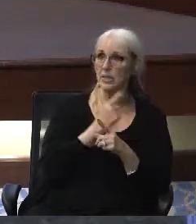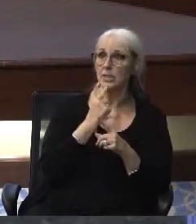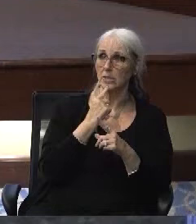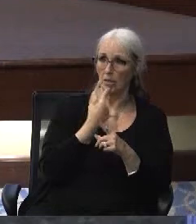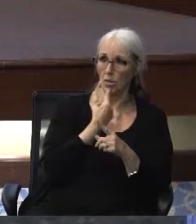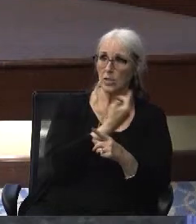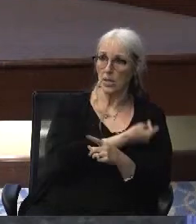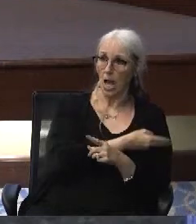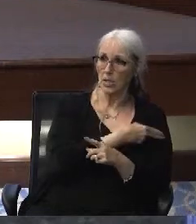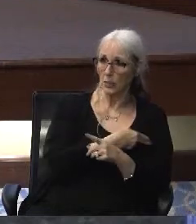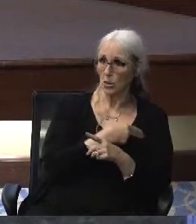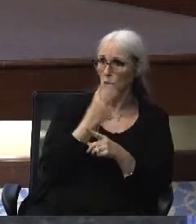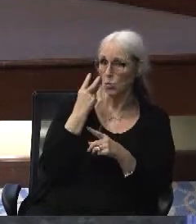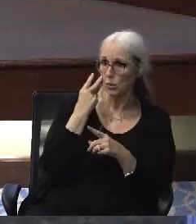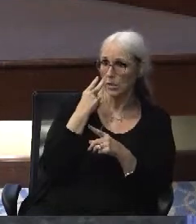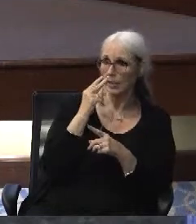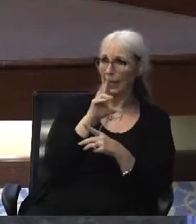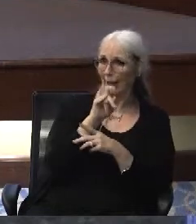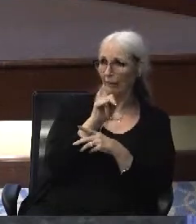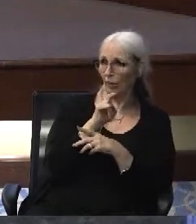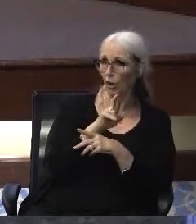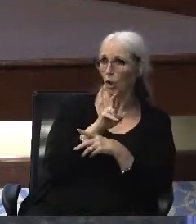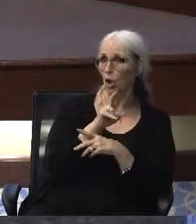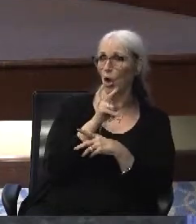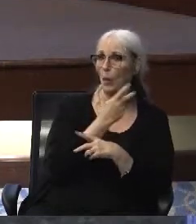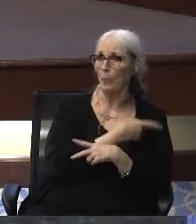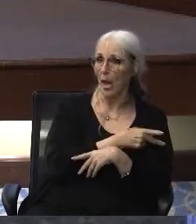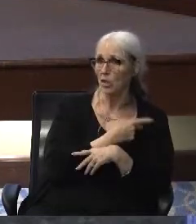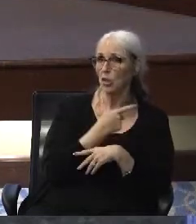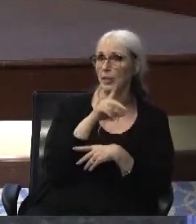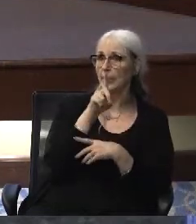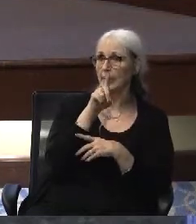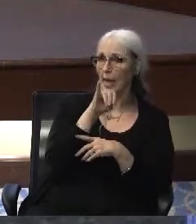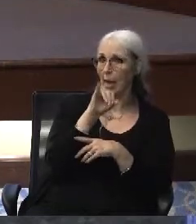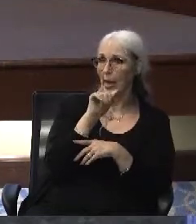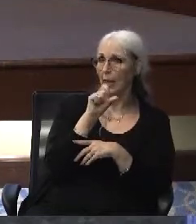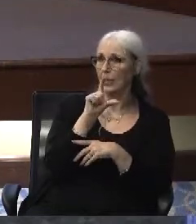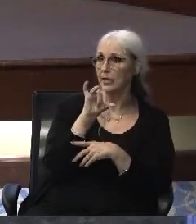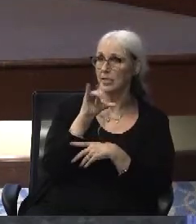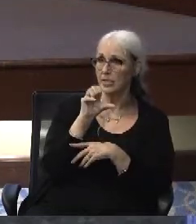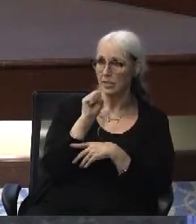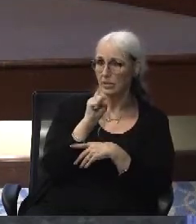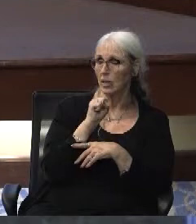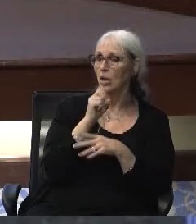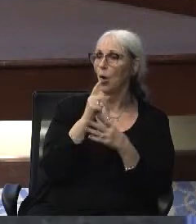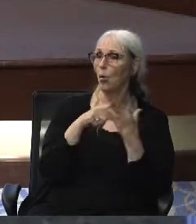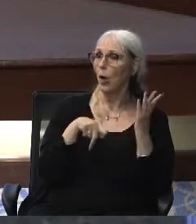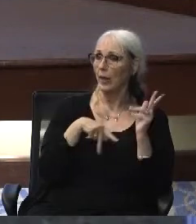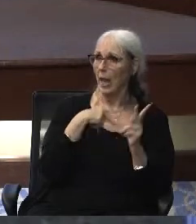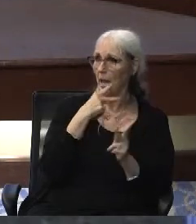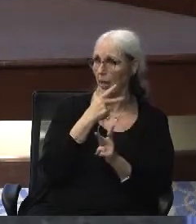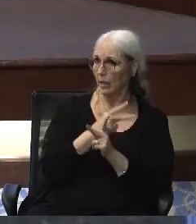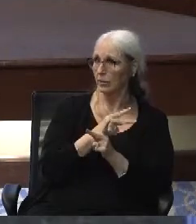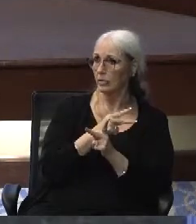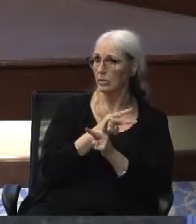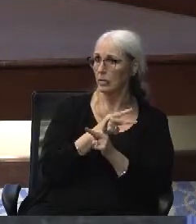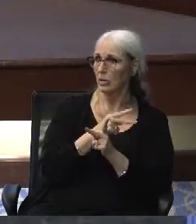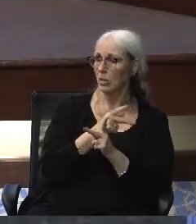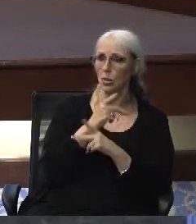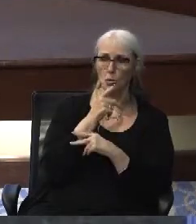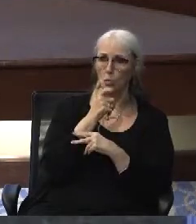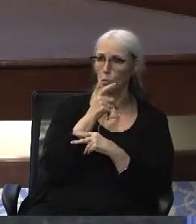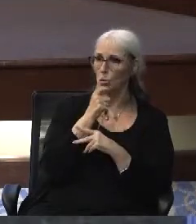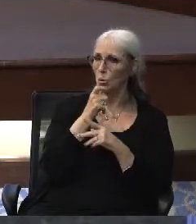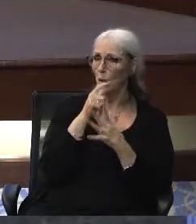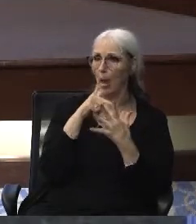Y'all are seeing generally cancer patients, dialysis. What type of, who